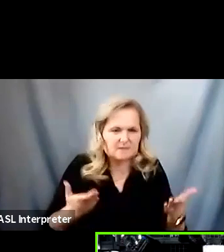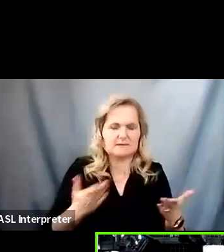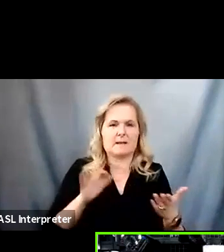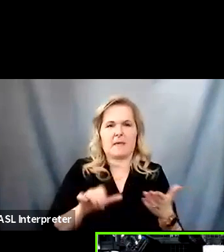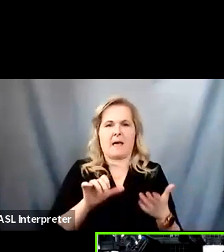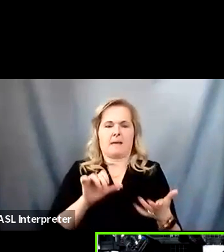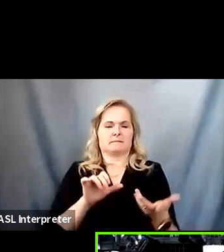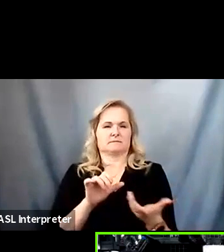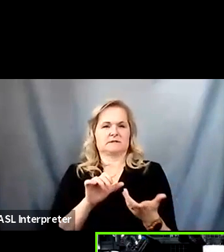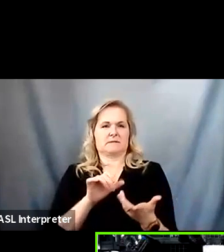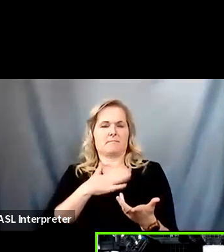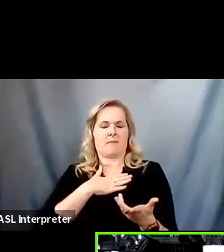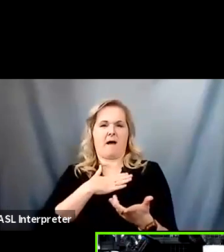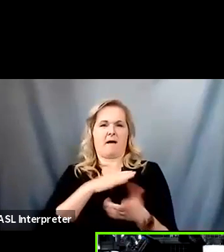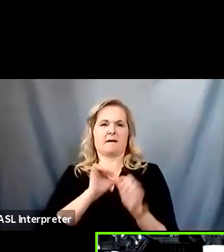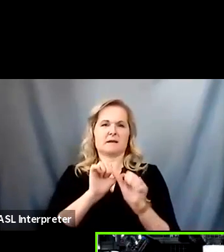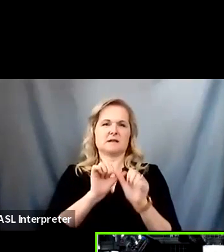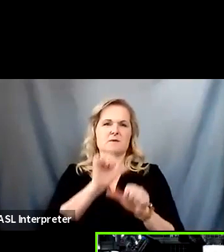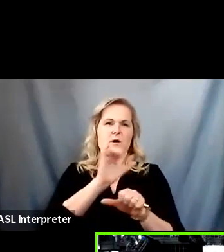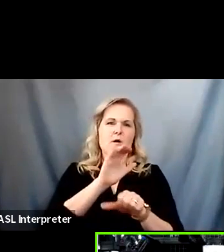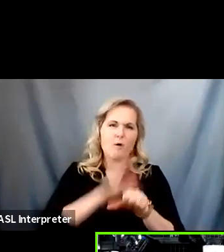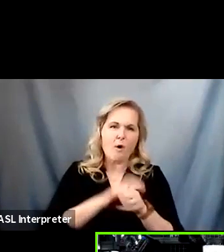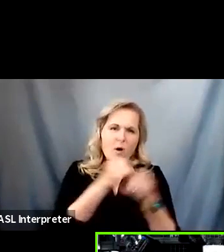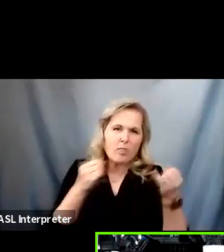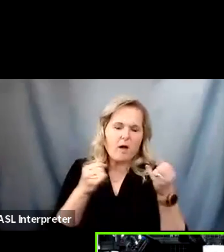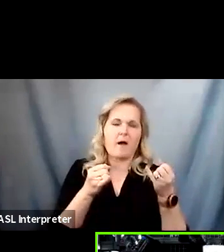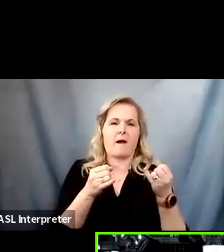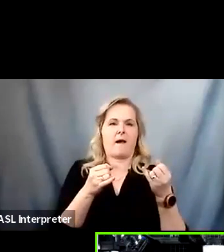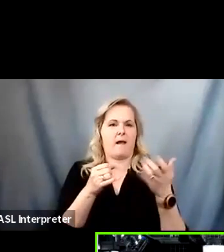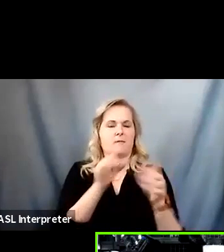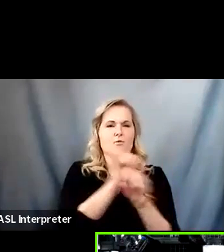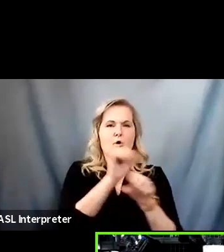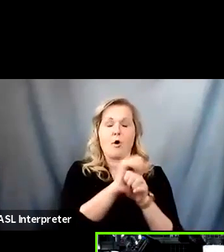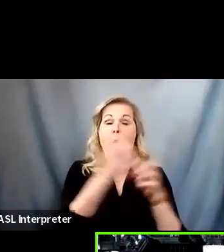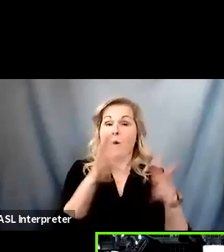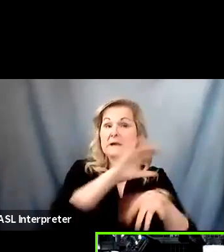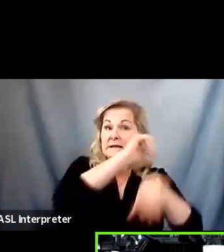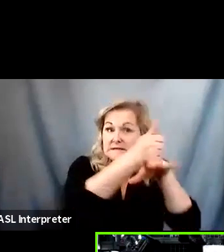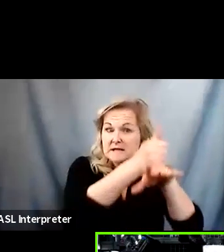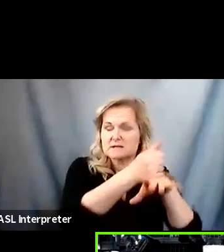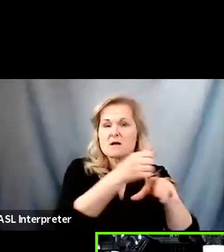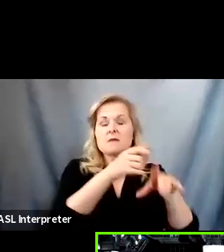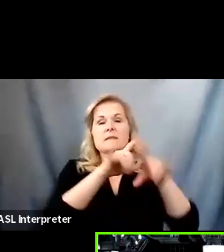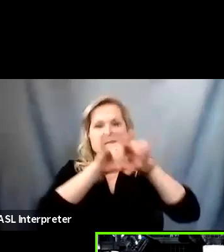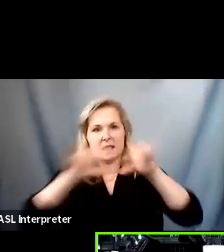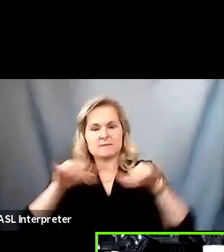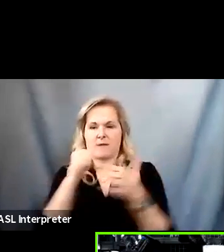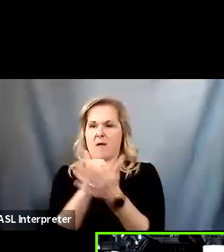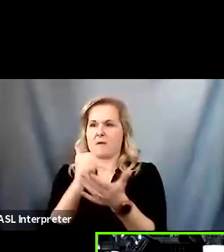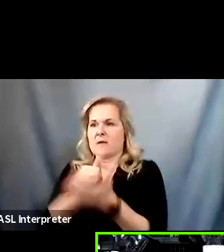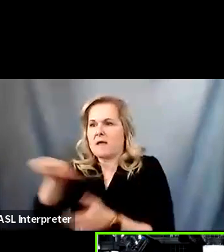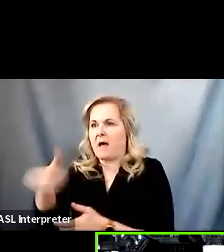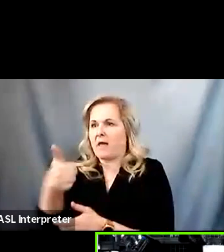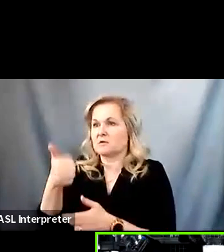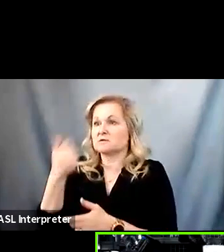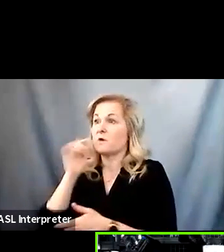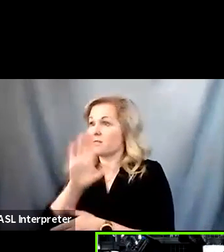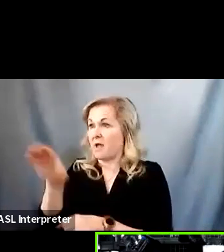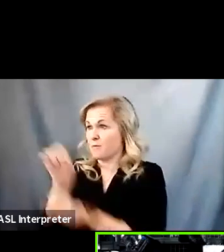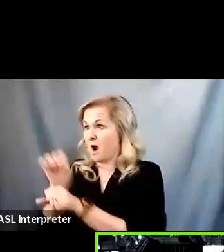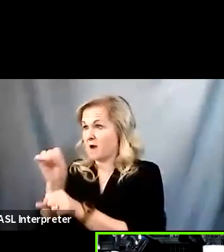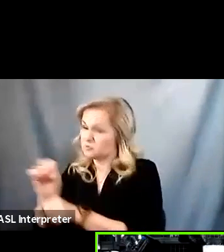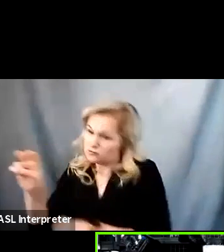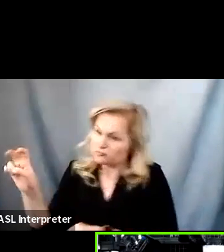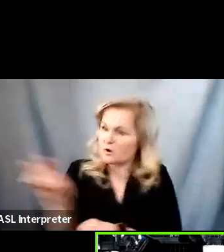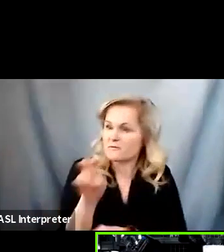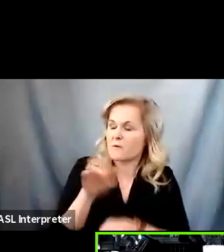continuing online practice as it already exists, as well as helping others to transform their practice and